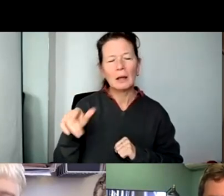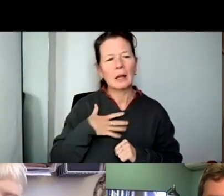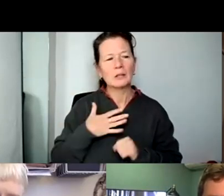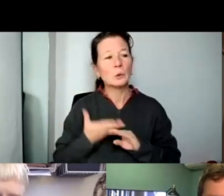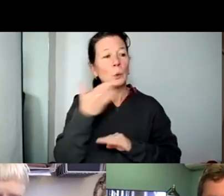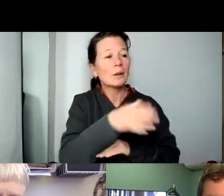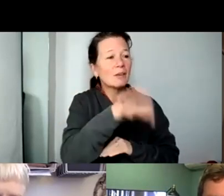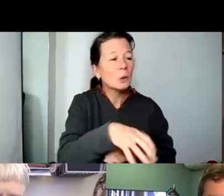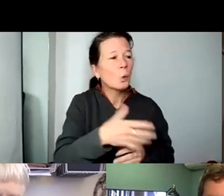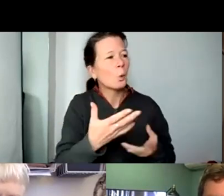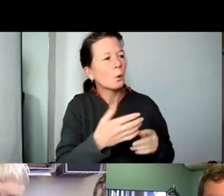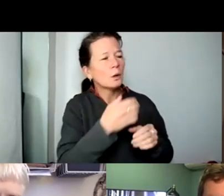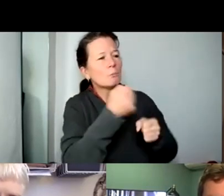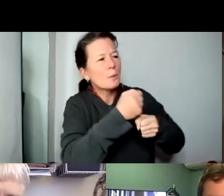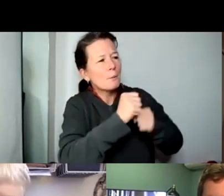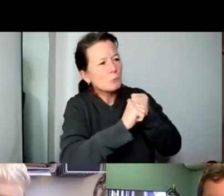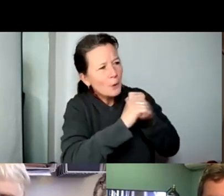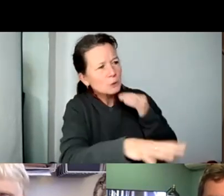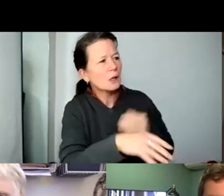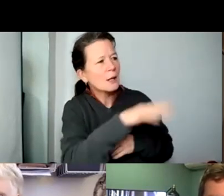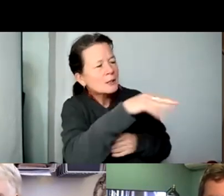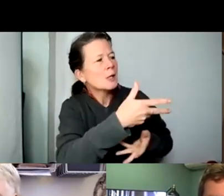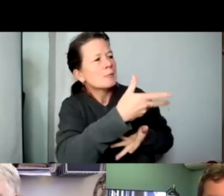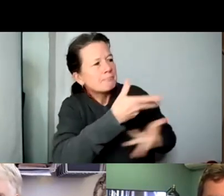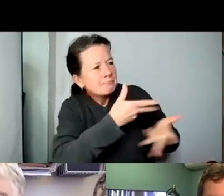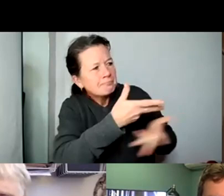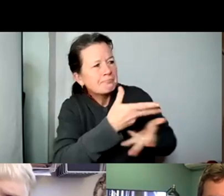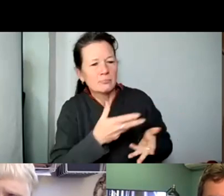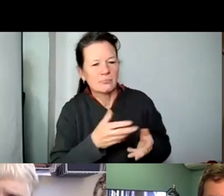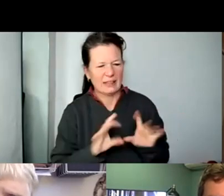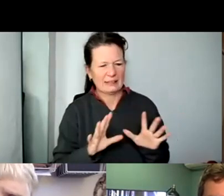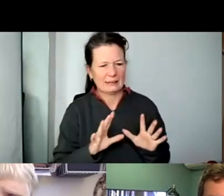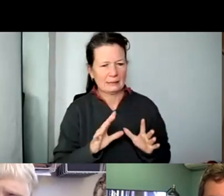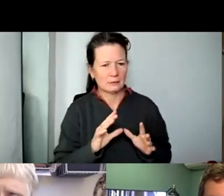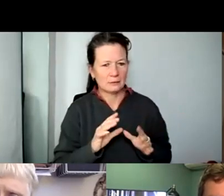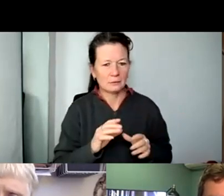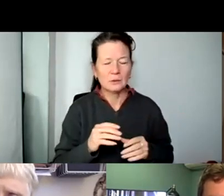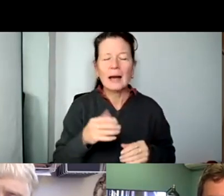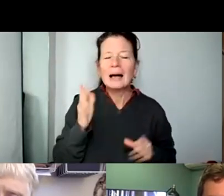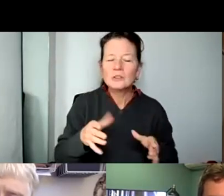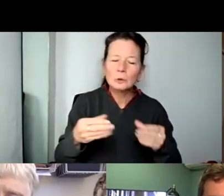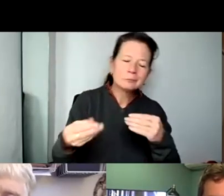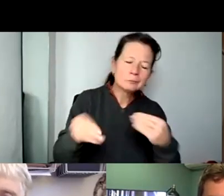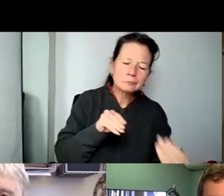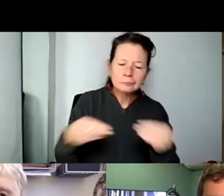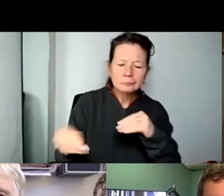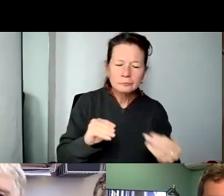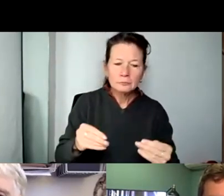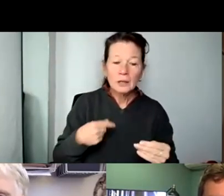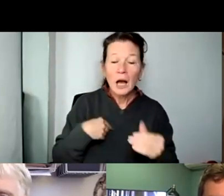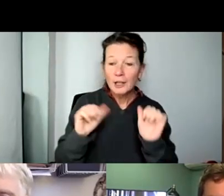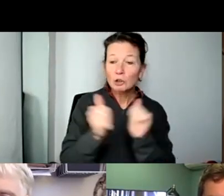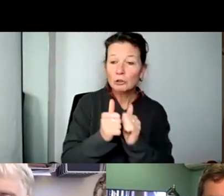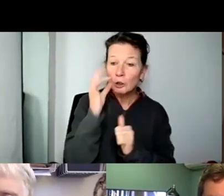promoter. So there has to be a little bit of kind of flexibility. And I think I really agree with Rose's